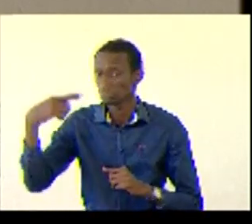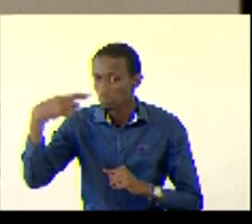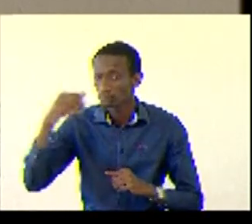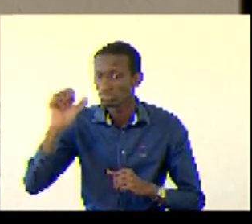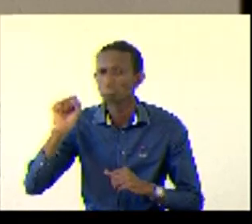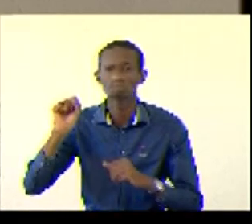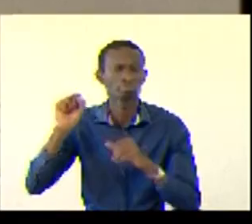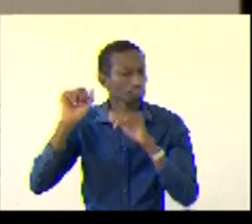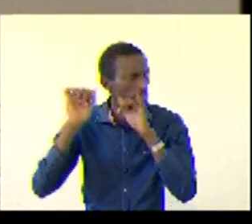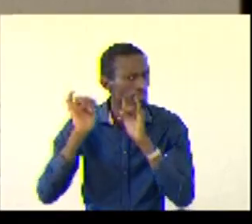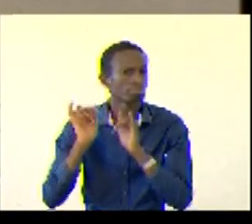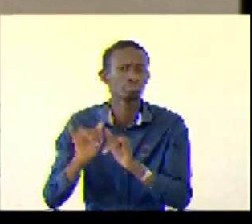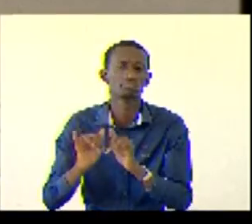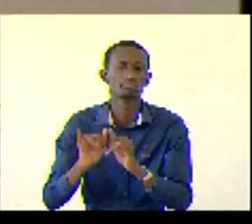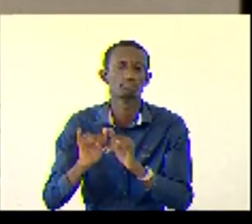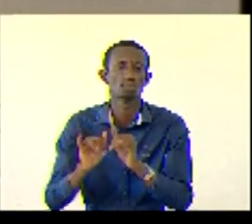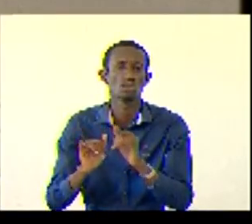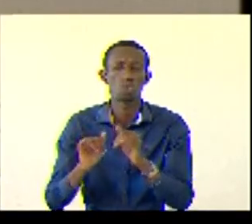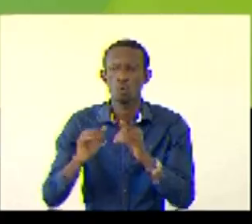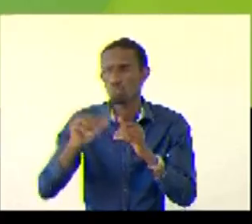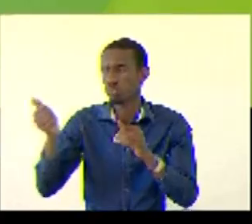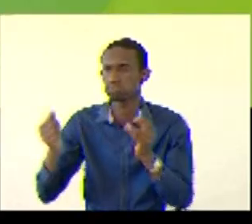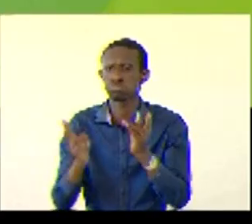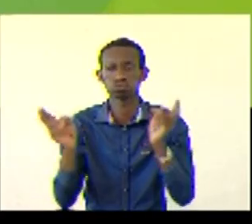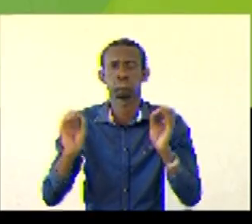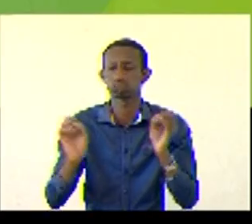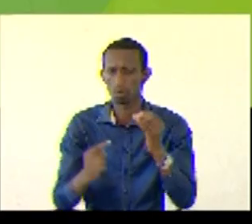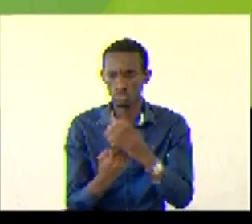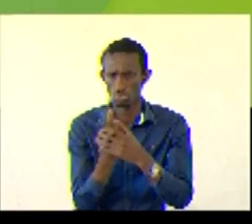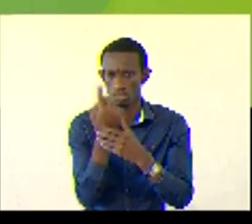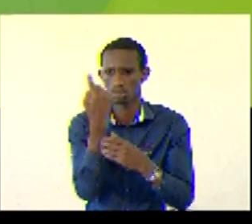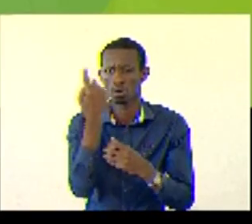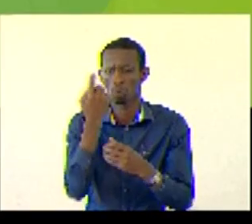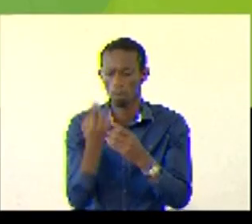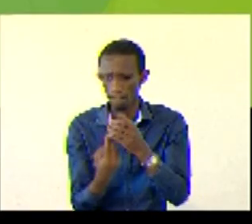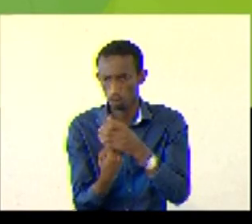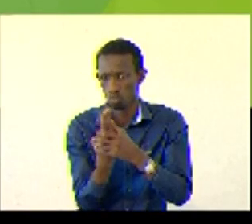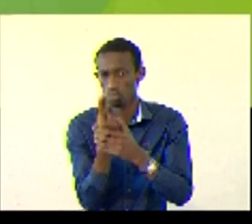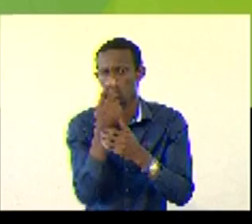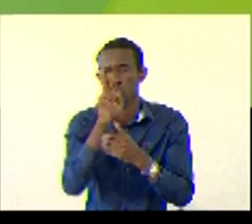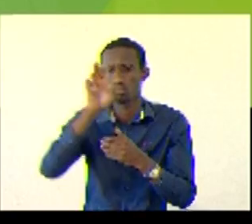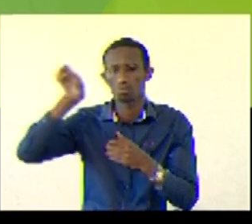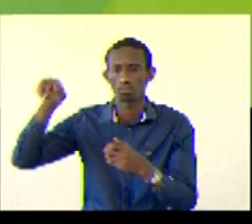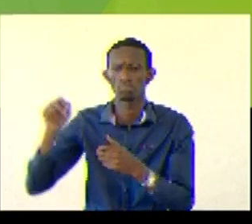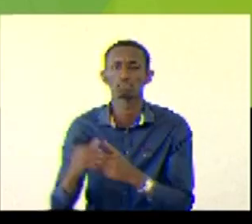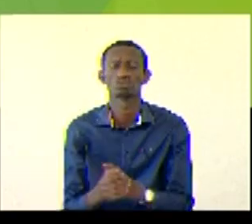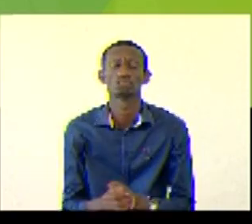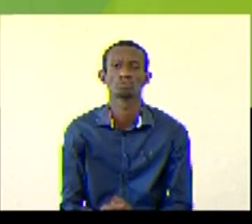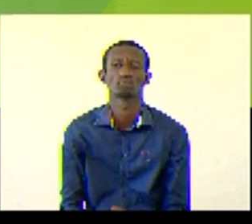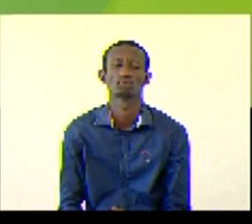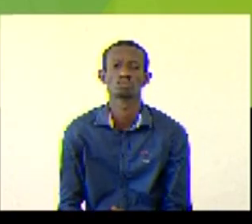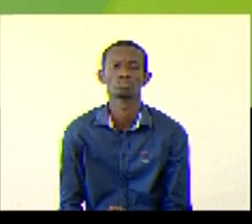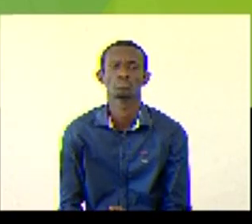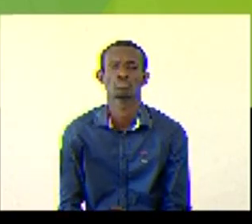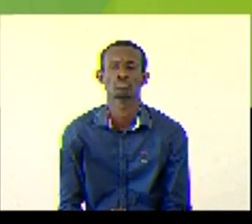produced here is corrected. Name the gas produced. We had named the gas already before. So that is